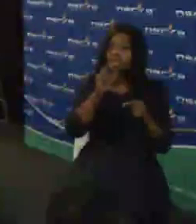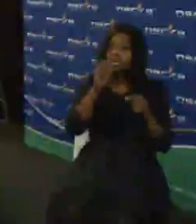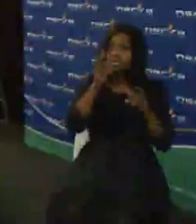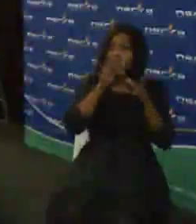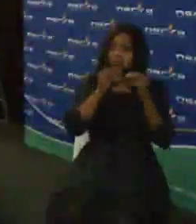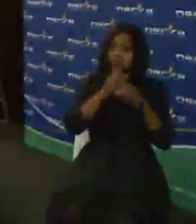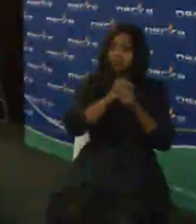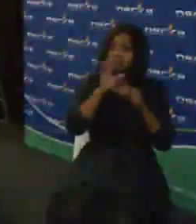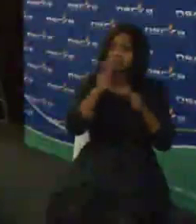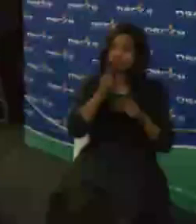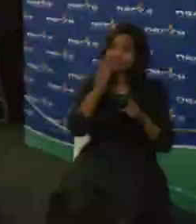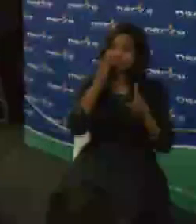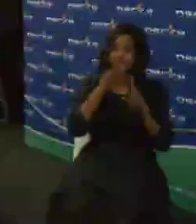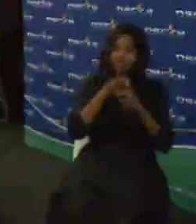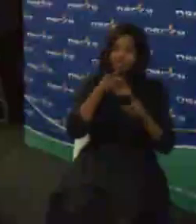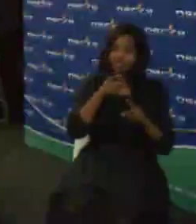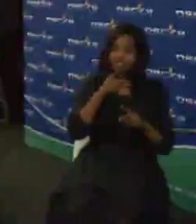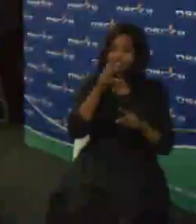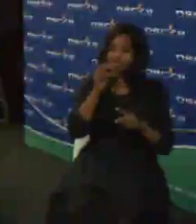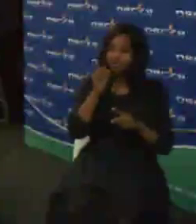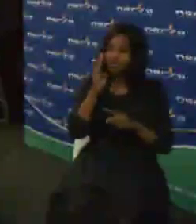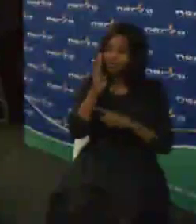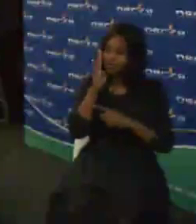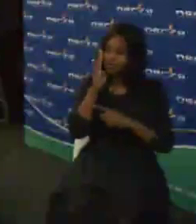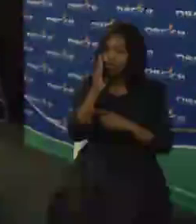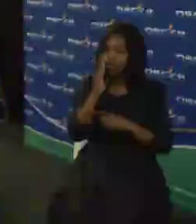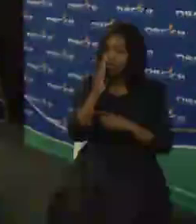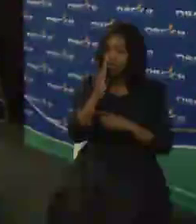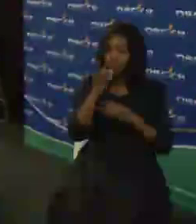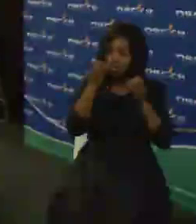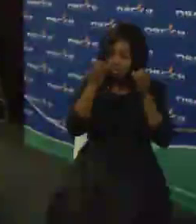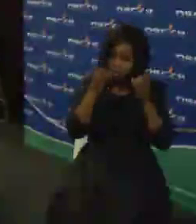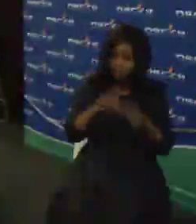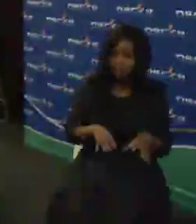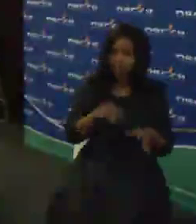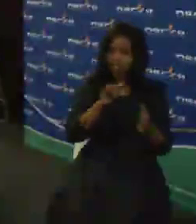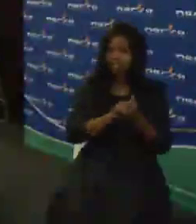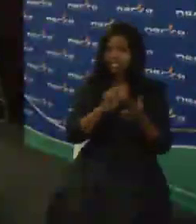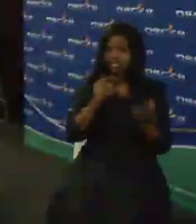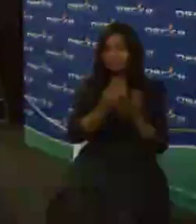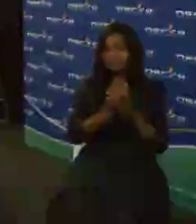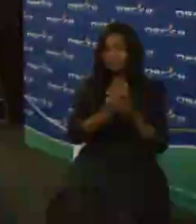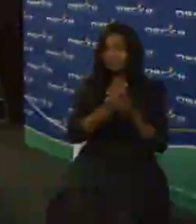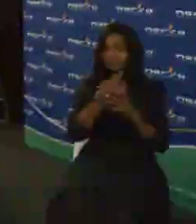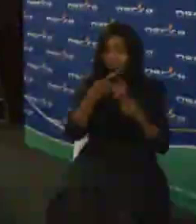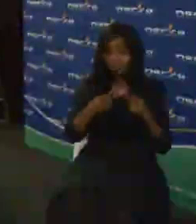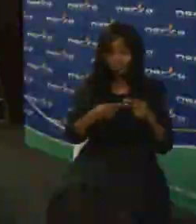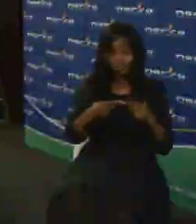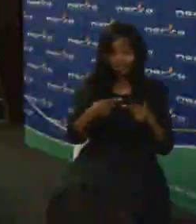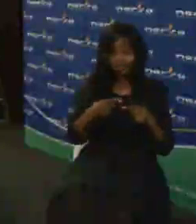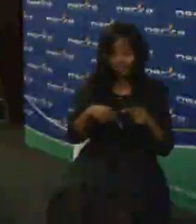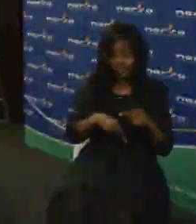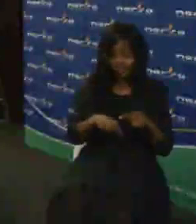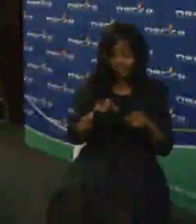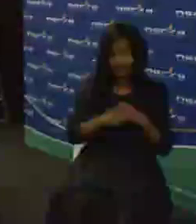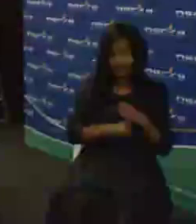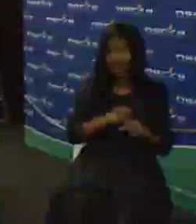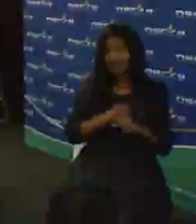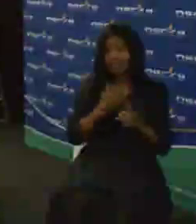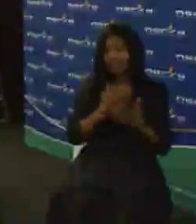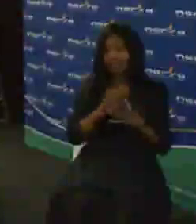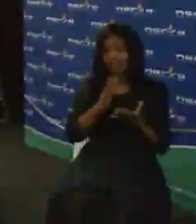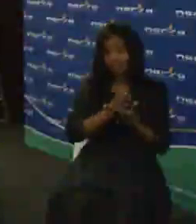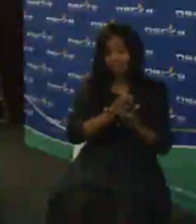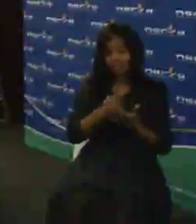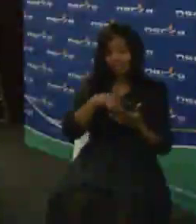directly. This 20 billion loss that you projecting for this year, can you share